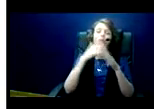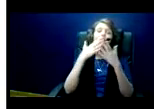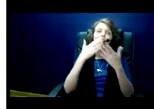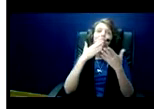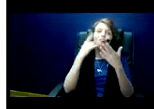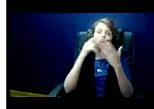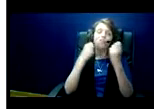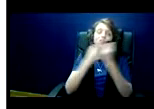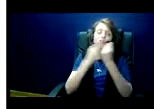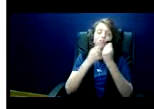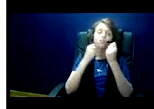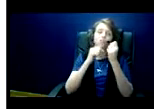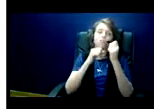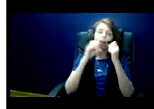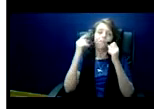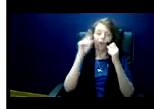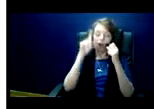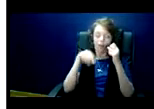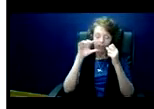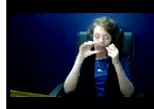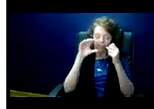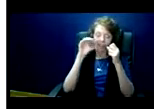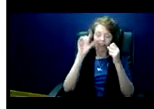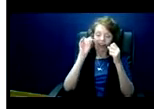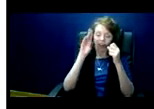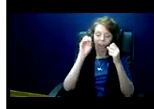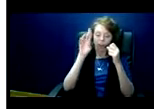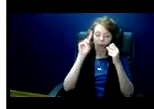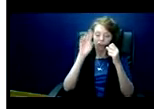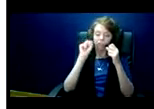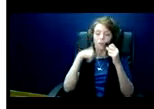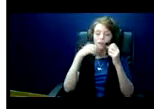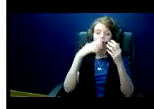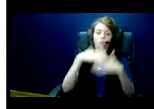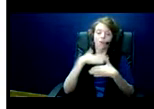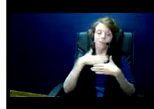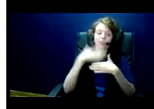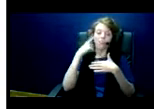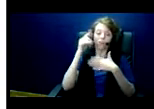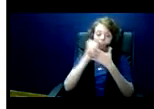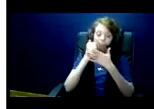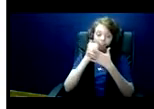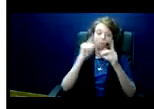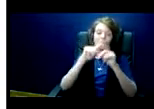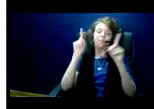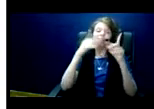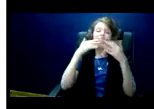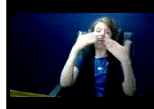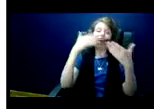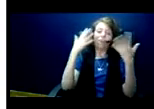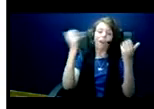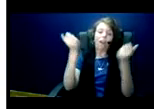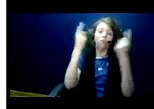these collaborators, and we are grateful for your participation today. So thank you, everyone, and goodbye.